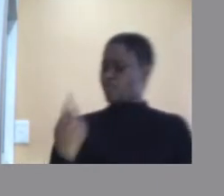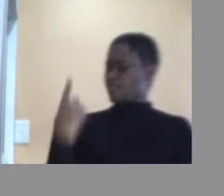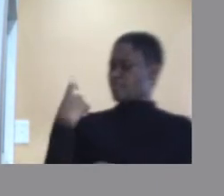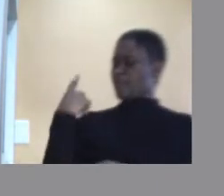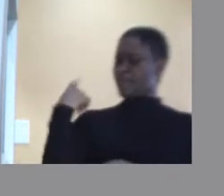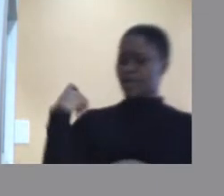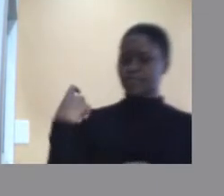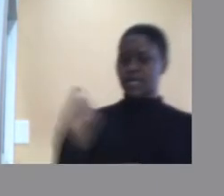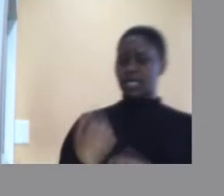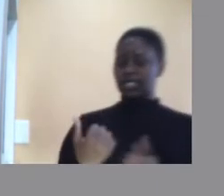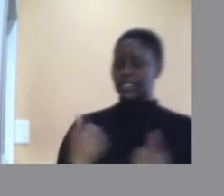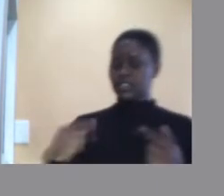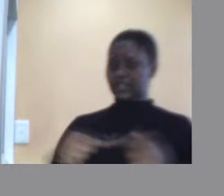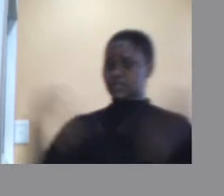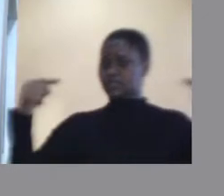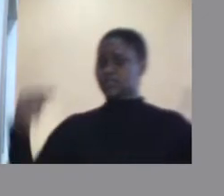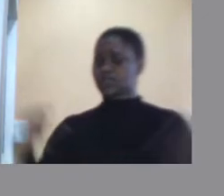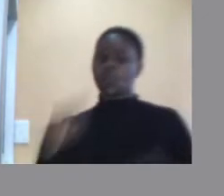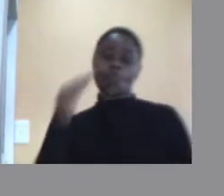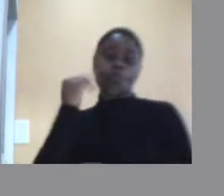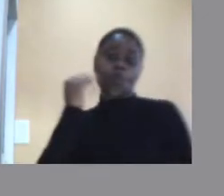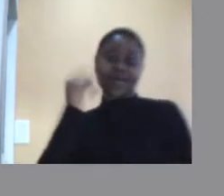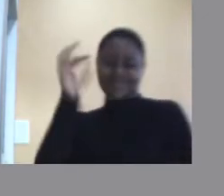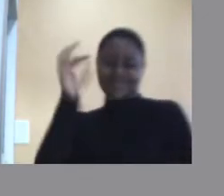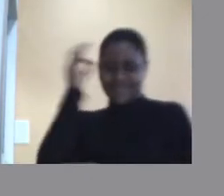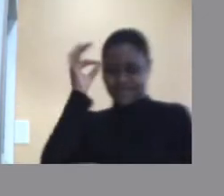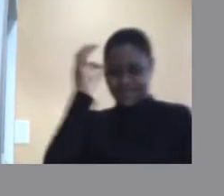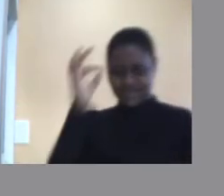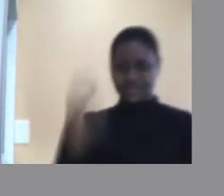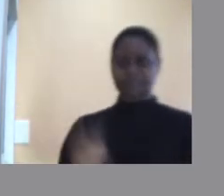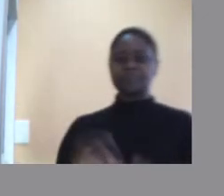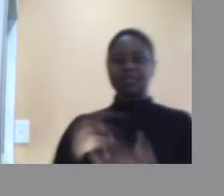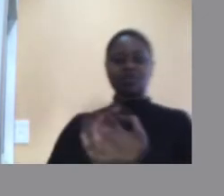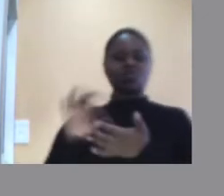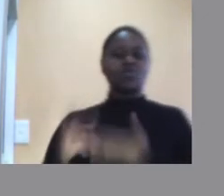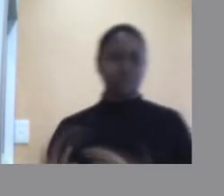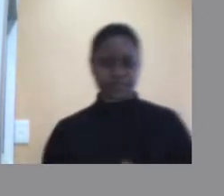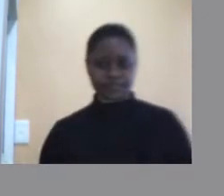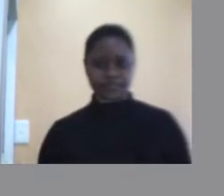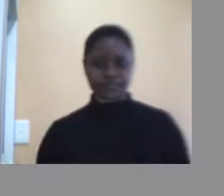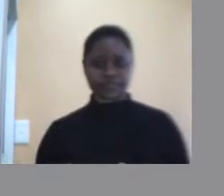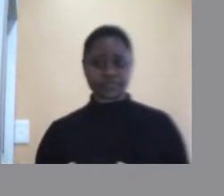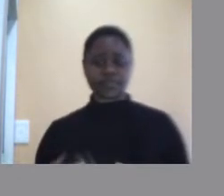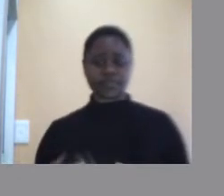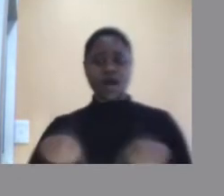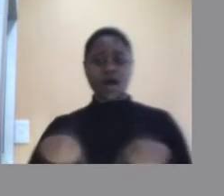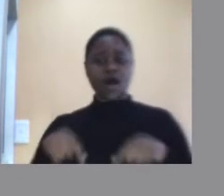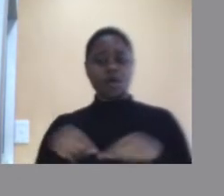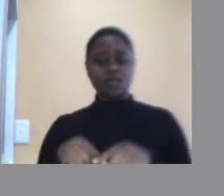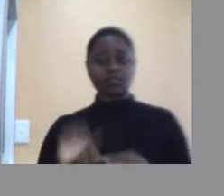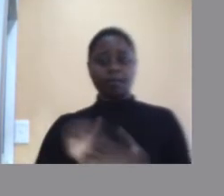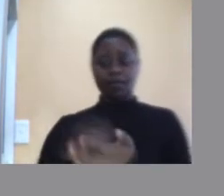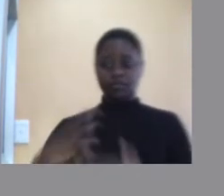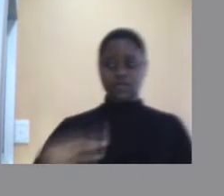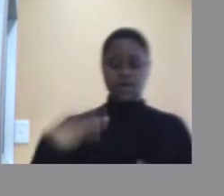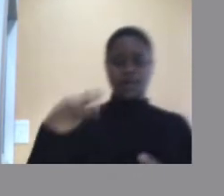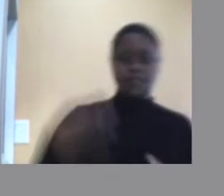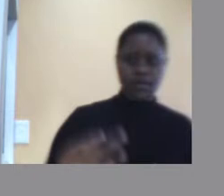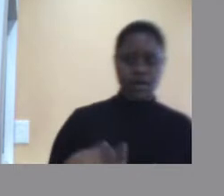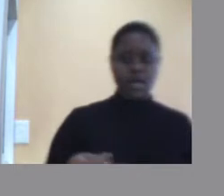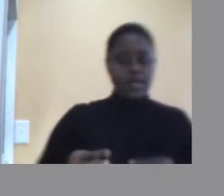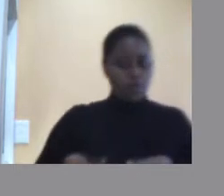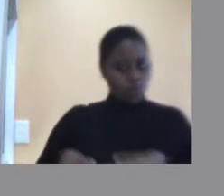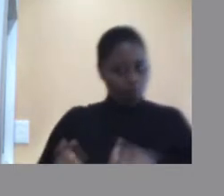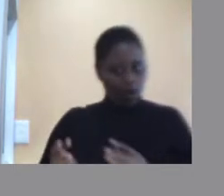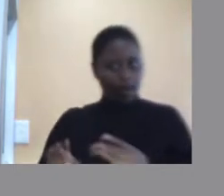and exclusive white government. In contrast, ours must be to apply some of the method